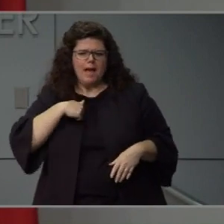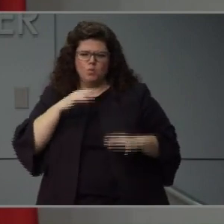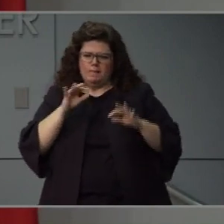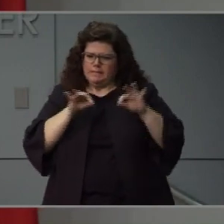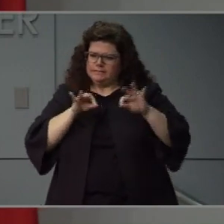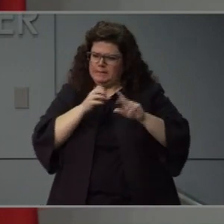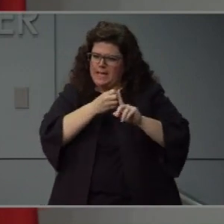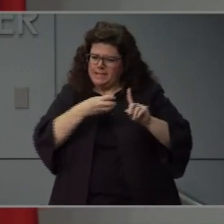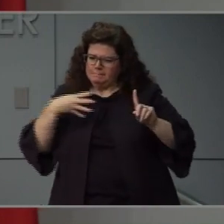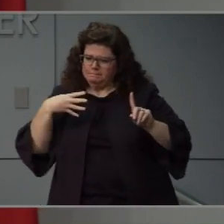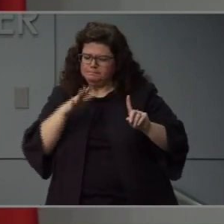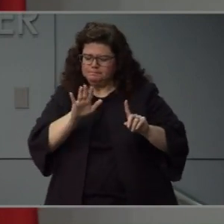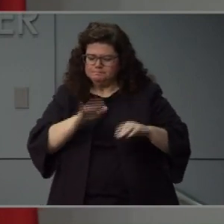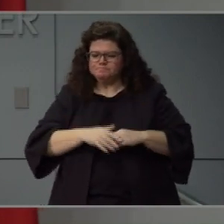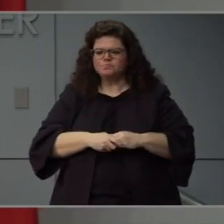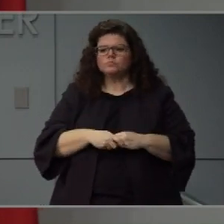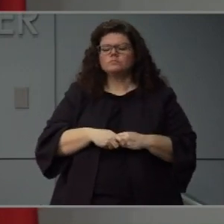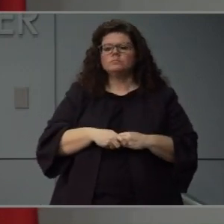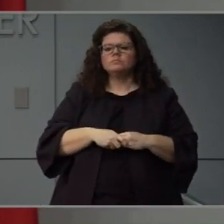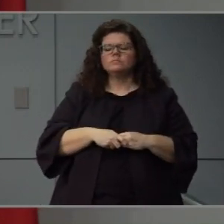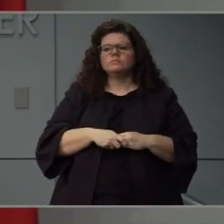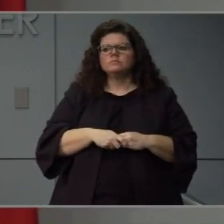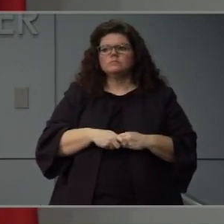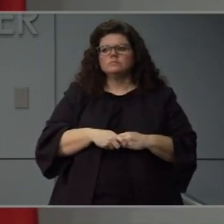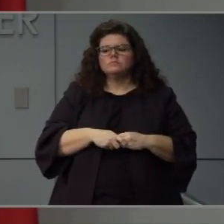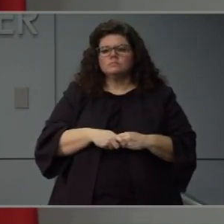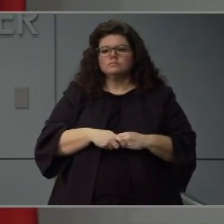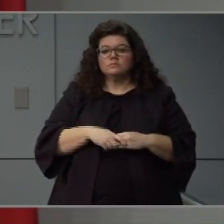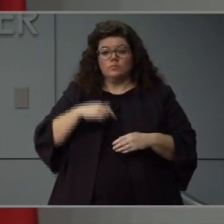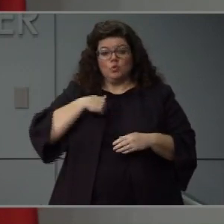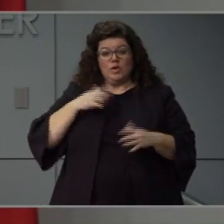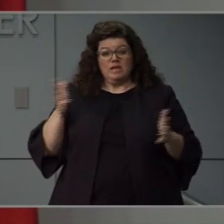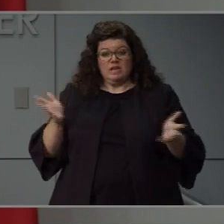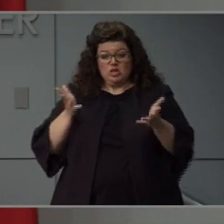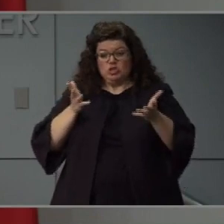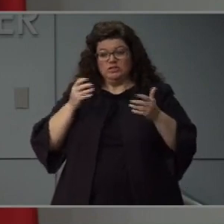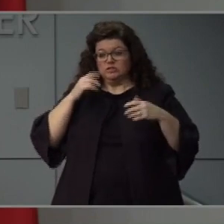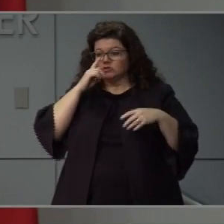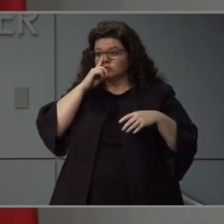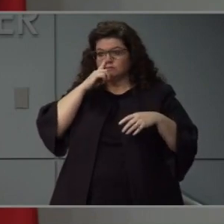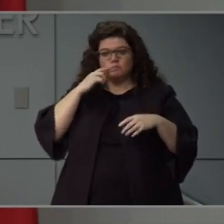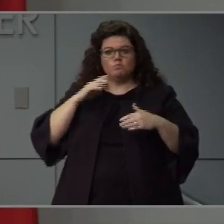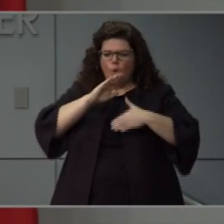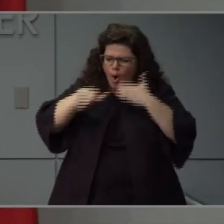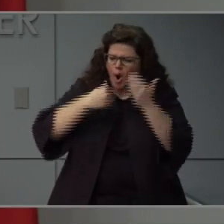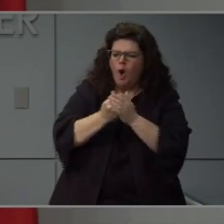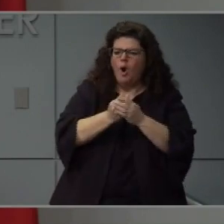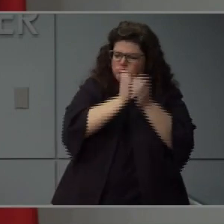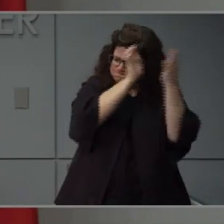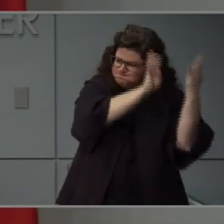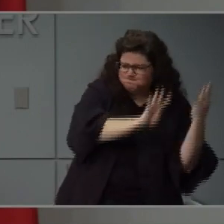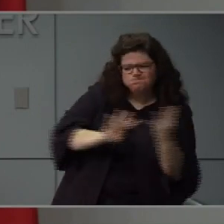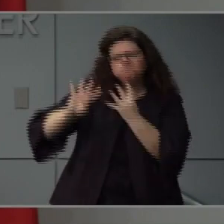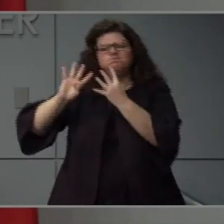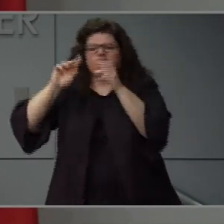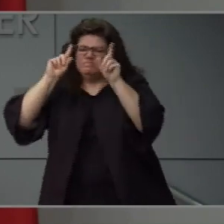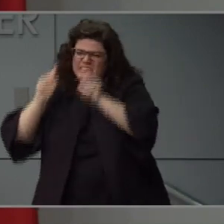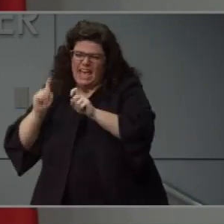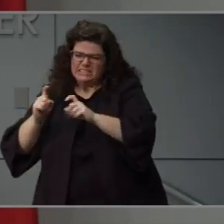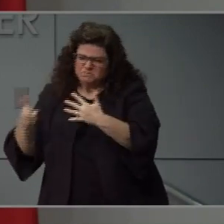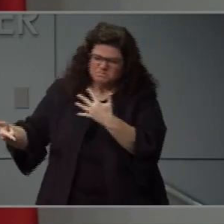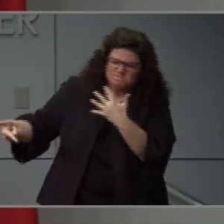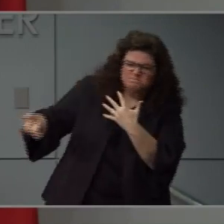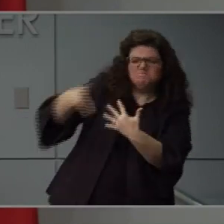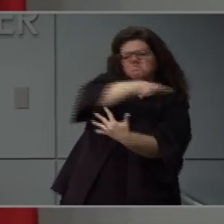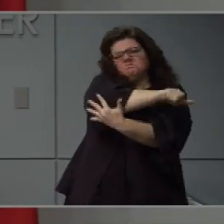said. So it's not that we are saying you should proactively bring everyone in from those communities. I think it is having